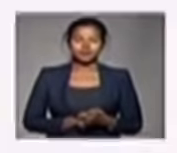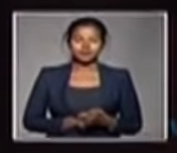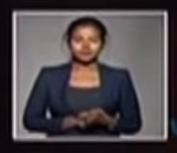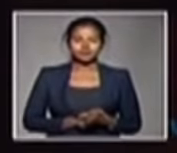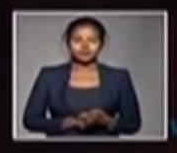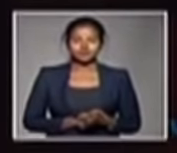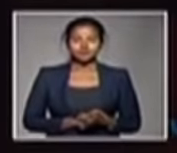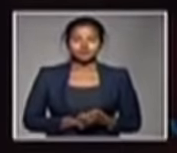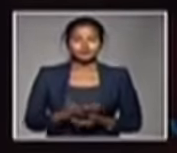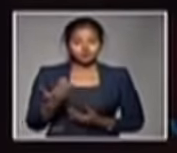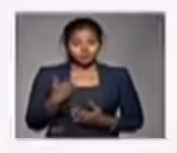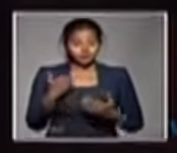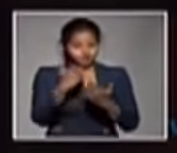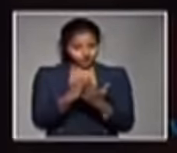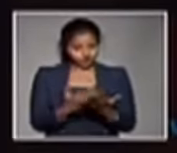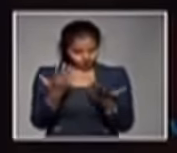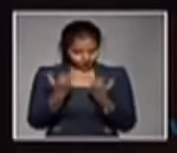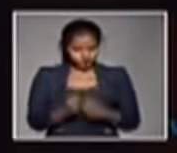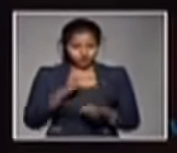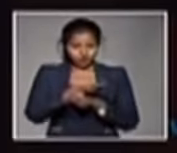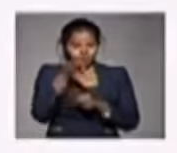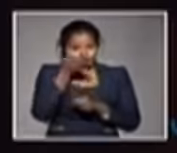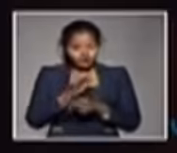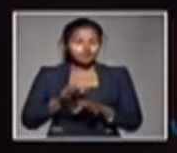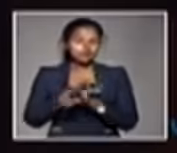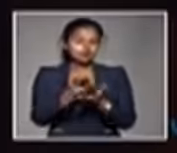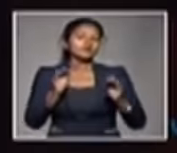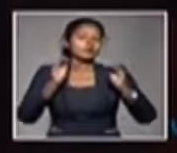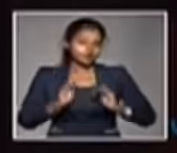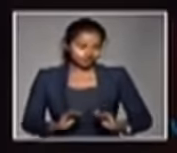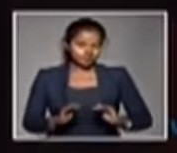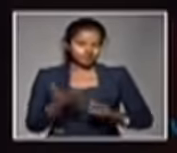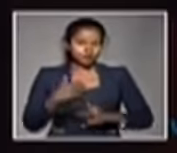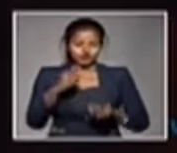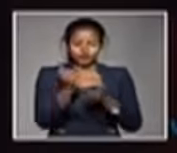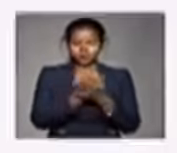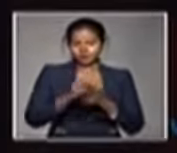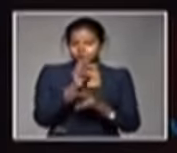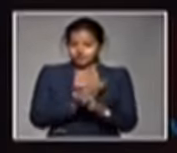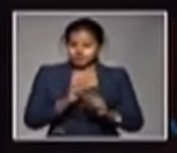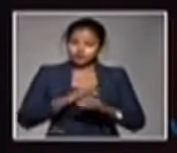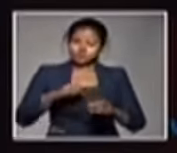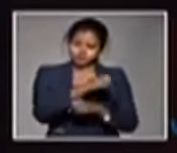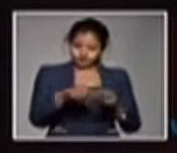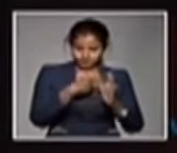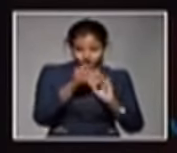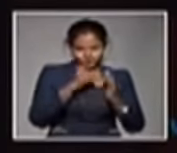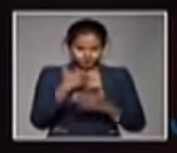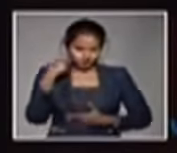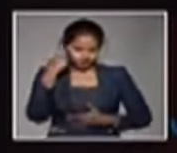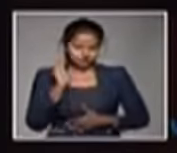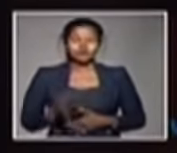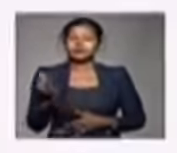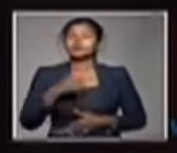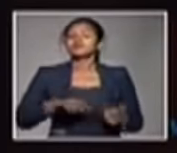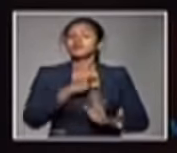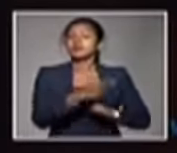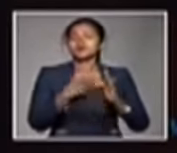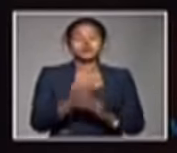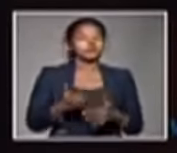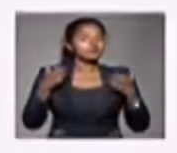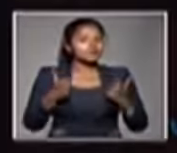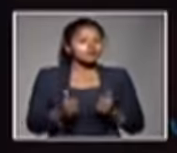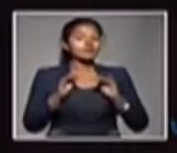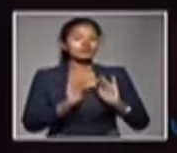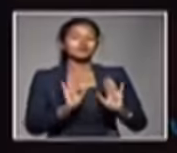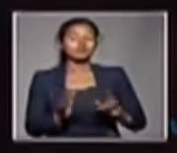We took steps to bring the COVID-19 virus under control. It affected all sectors in the country. However, Sri Lanka is in a much better position